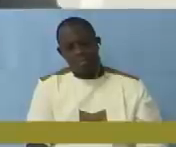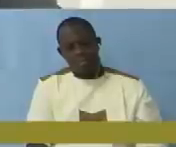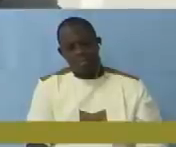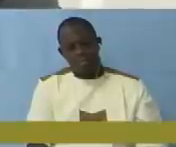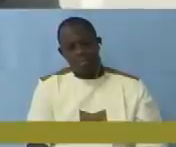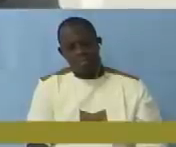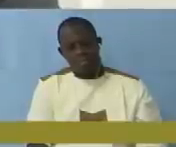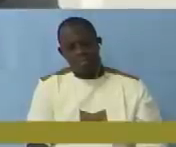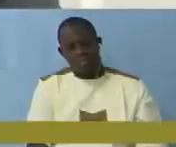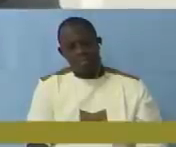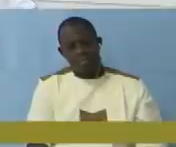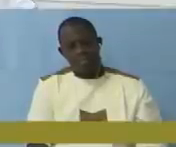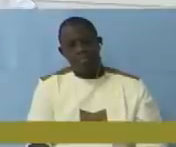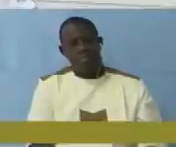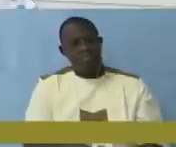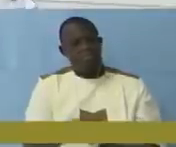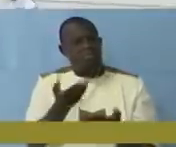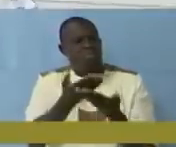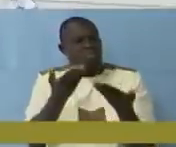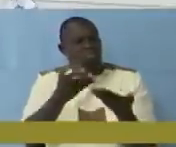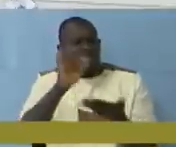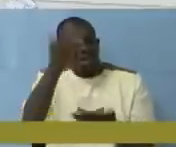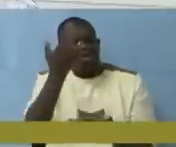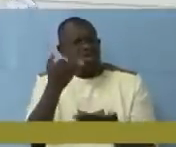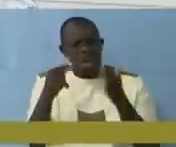That's the essence of investigating.